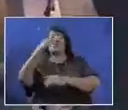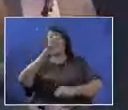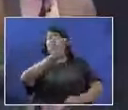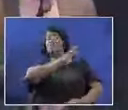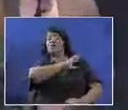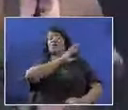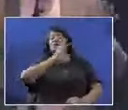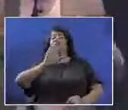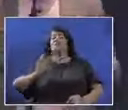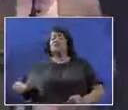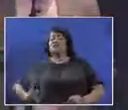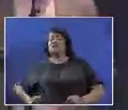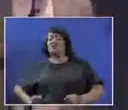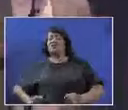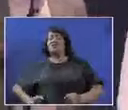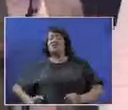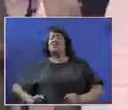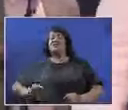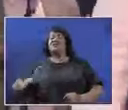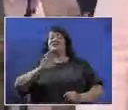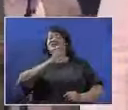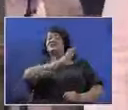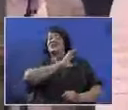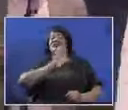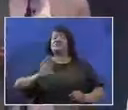worship Jesus Christ.